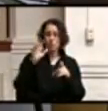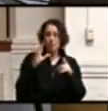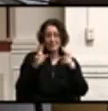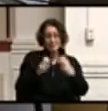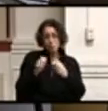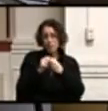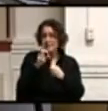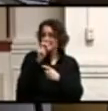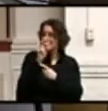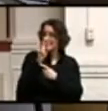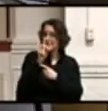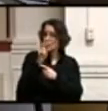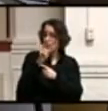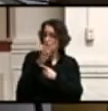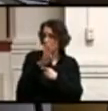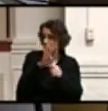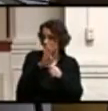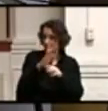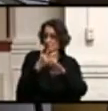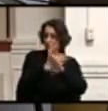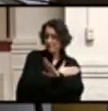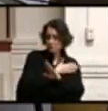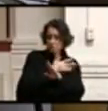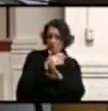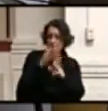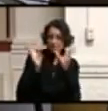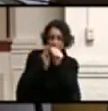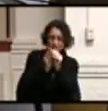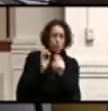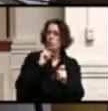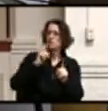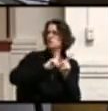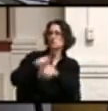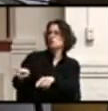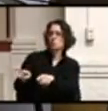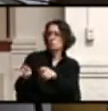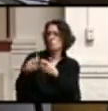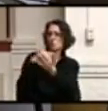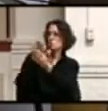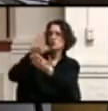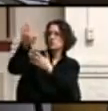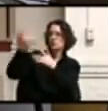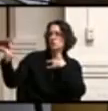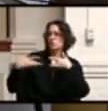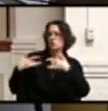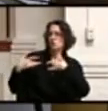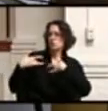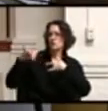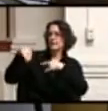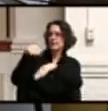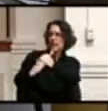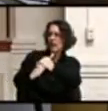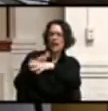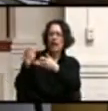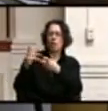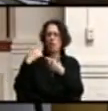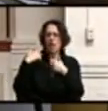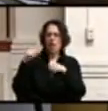some responses? Do we want to wait until to see if the board has any other questions or concerns?